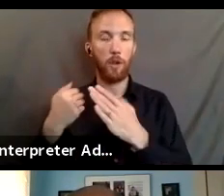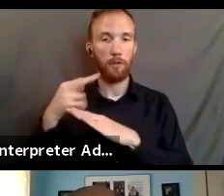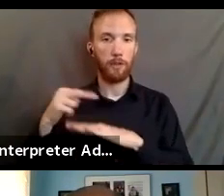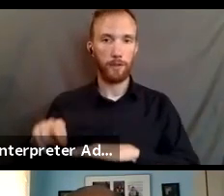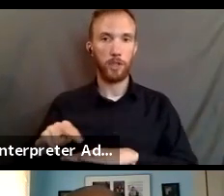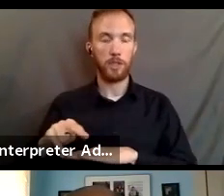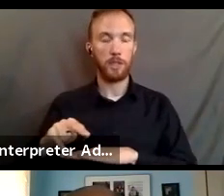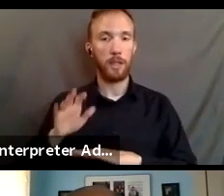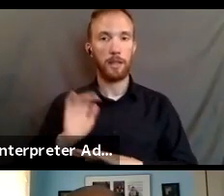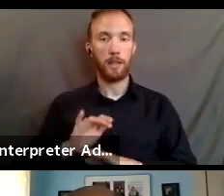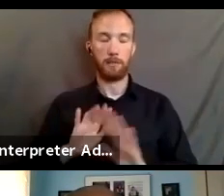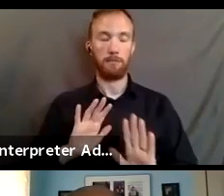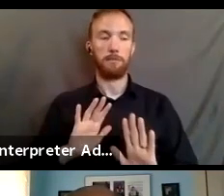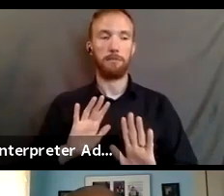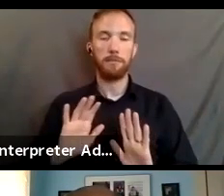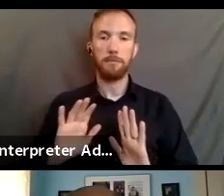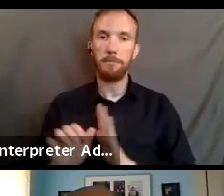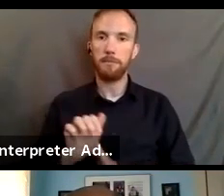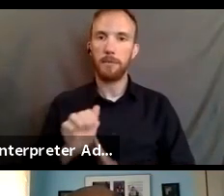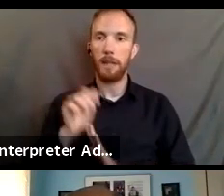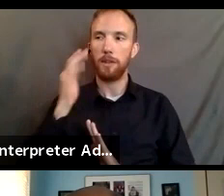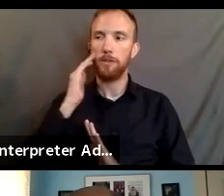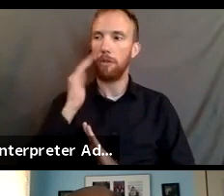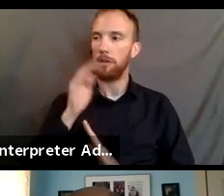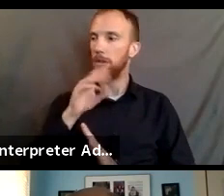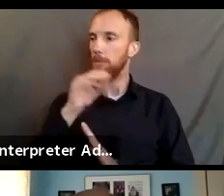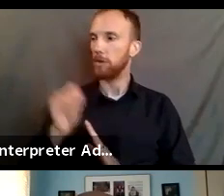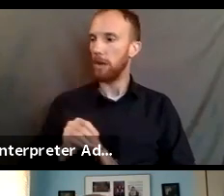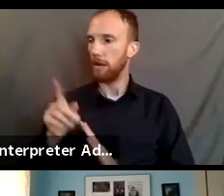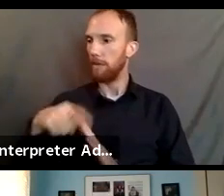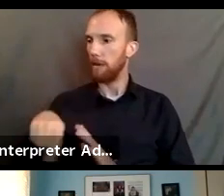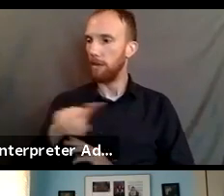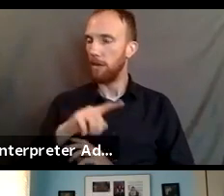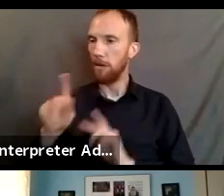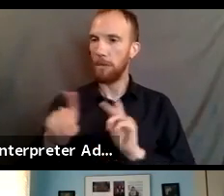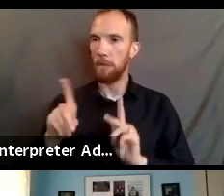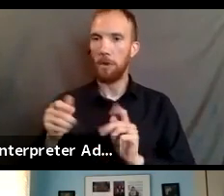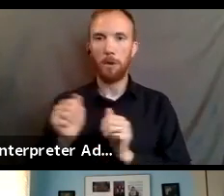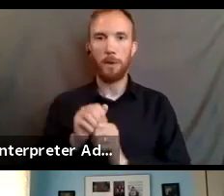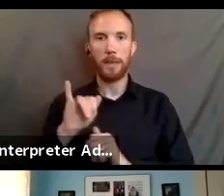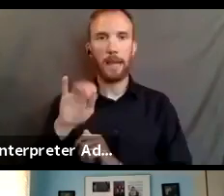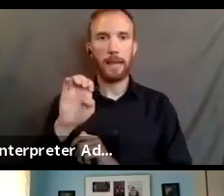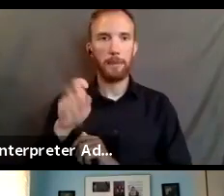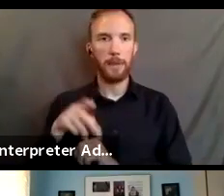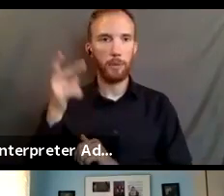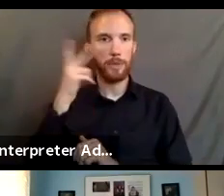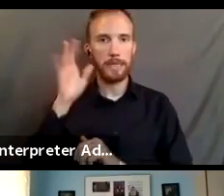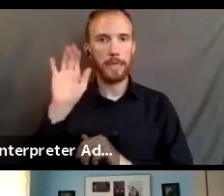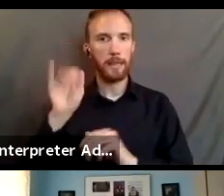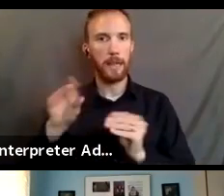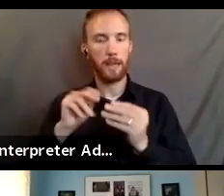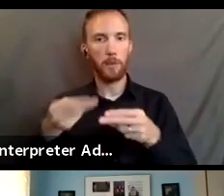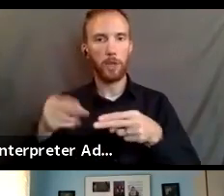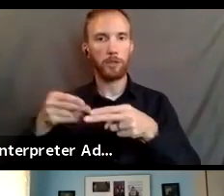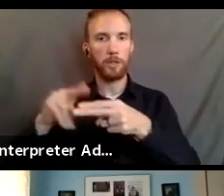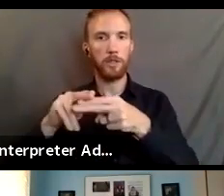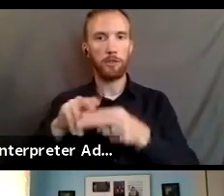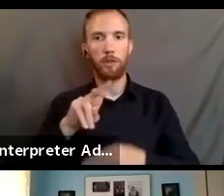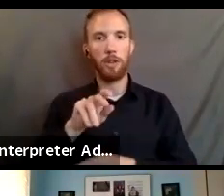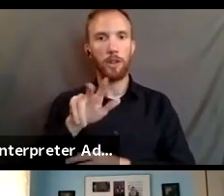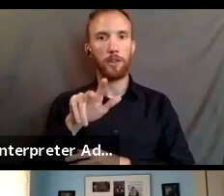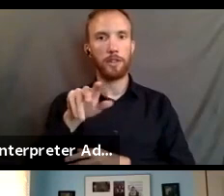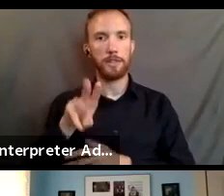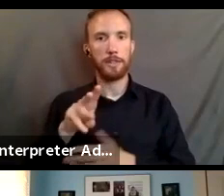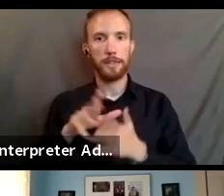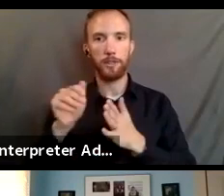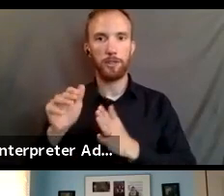that the percentage of students with ieps among referrals continues to rise with 236 students with ieps last year